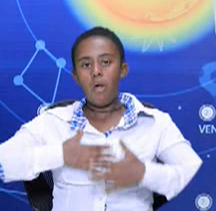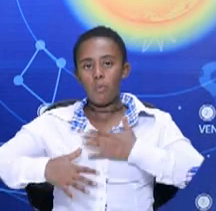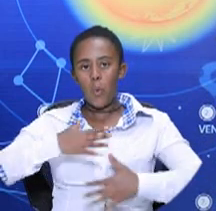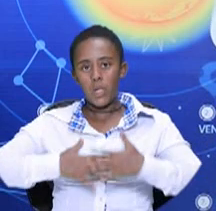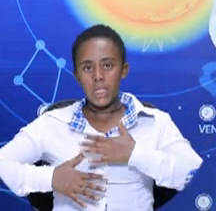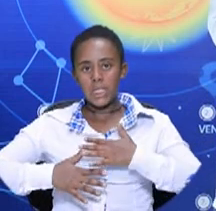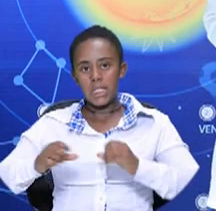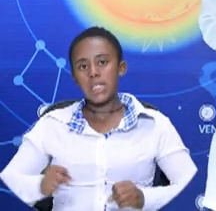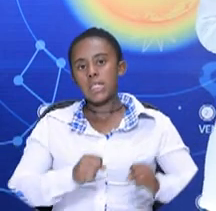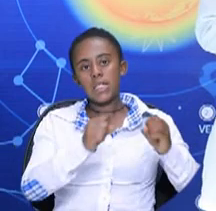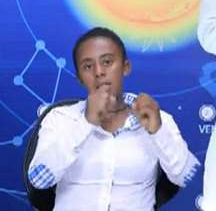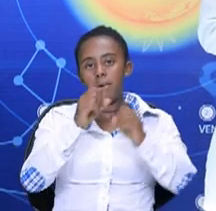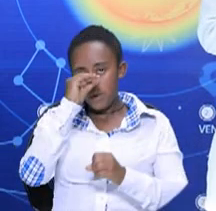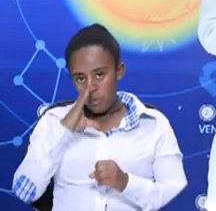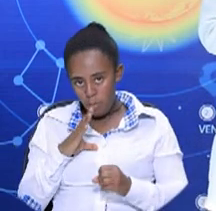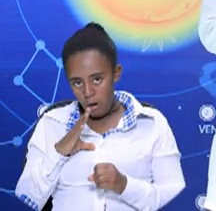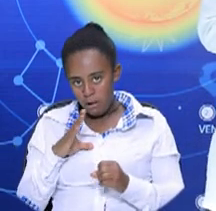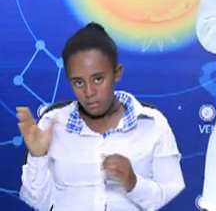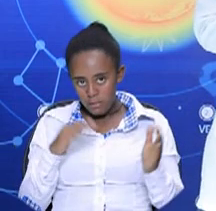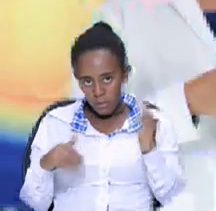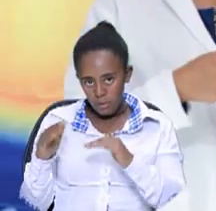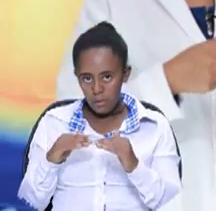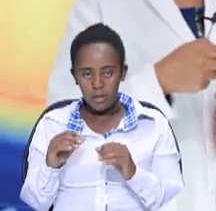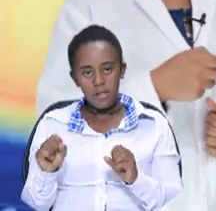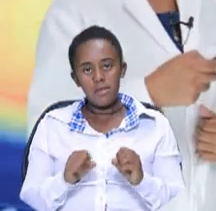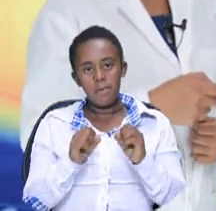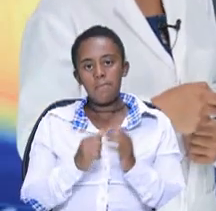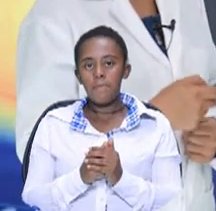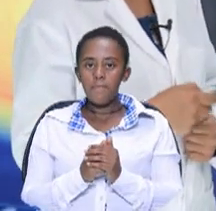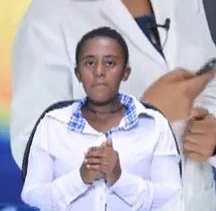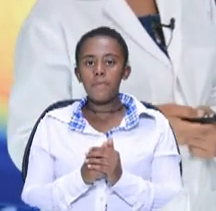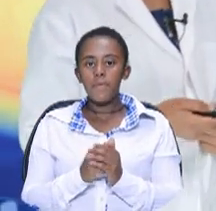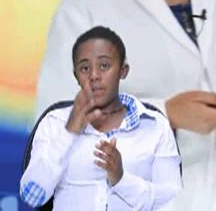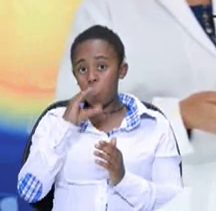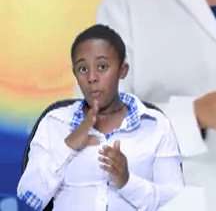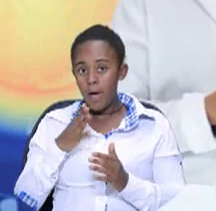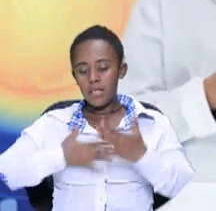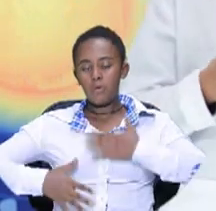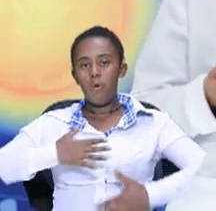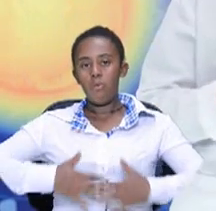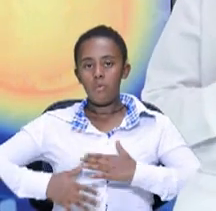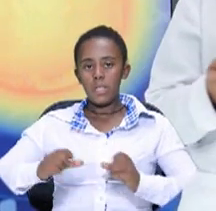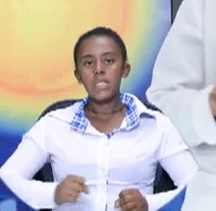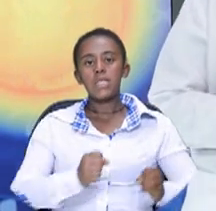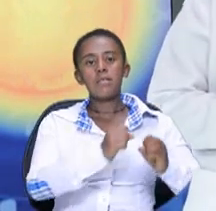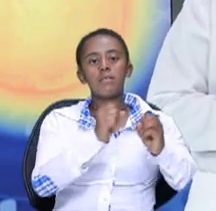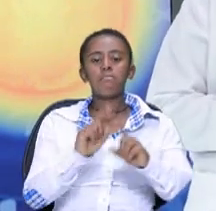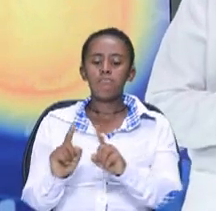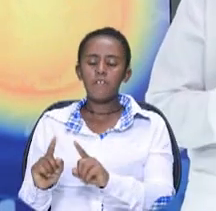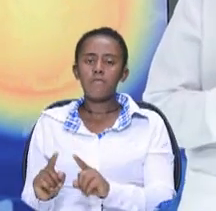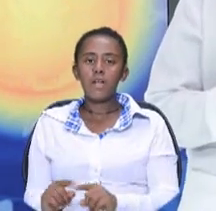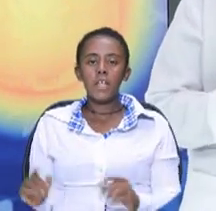human disorders in circulatory system. The human circulatory system may have